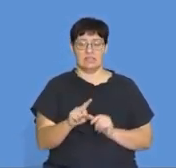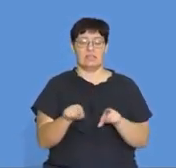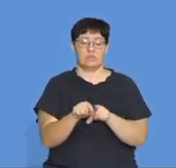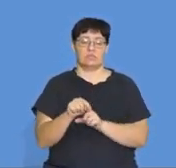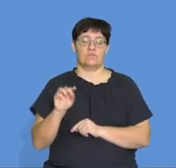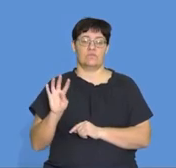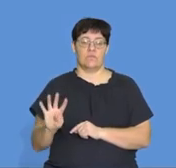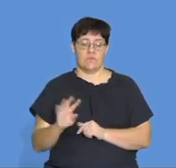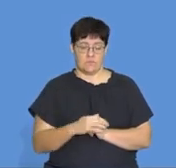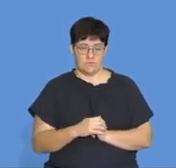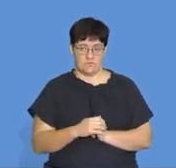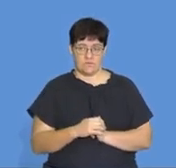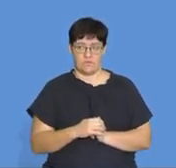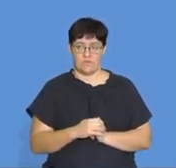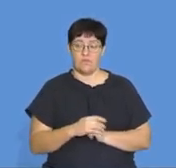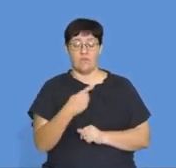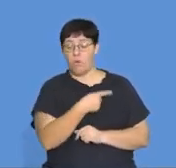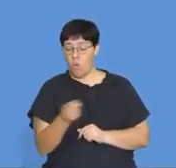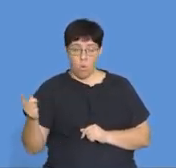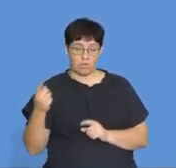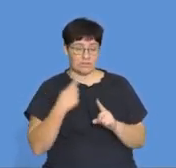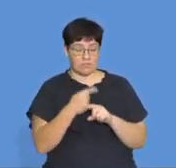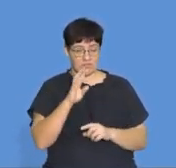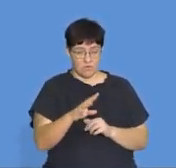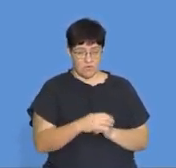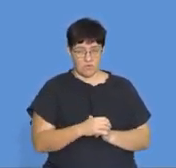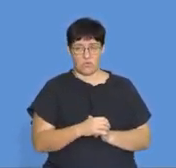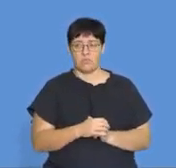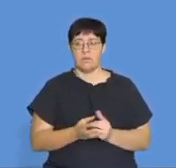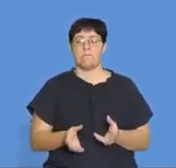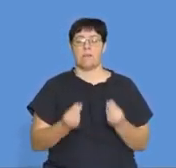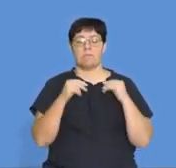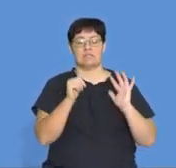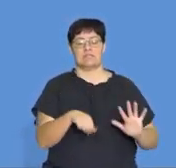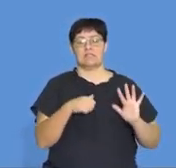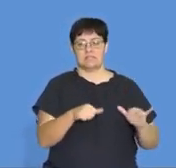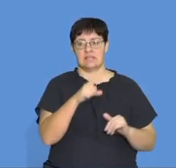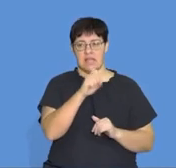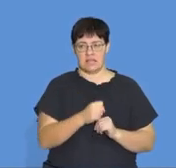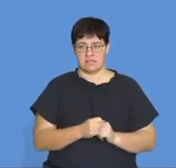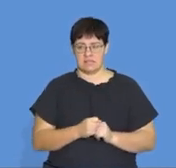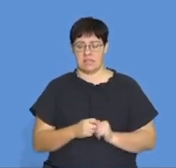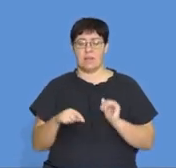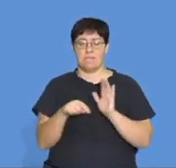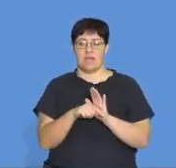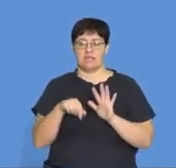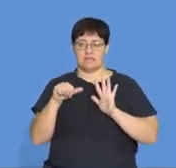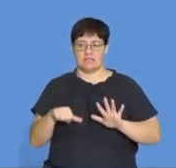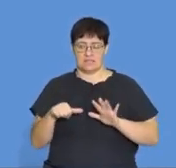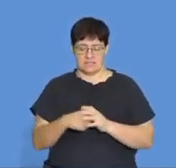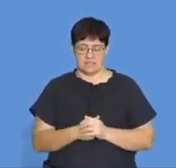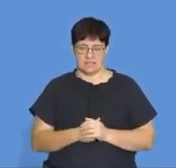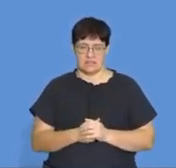be equals to 4. If I multiply everything by 4, I will get 16x minus